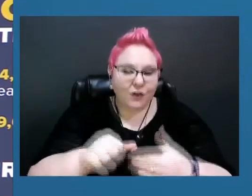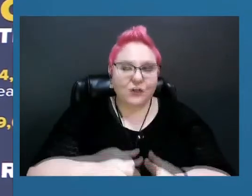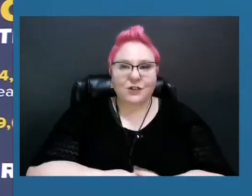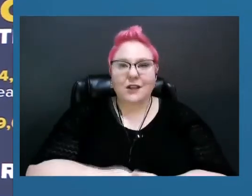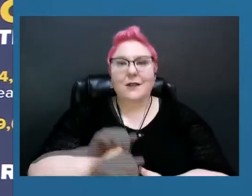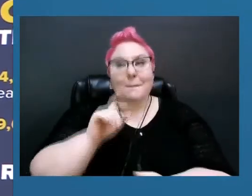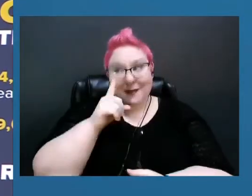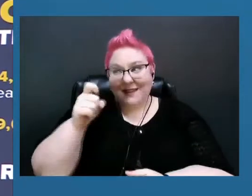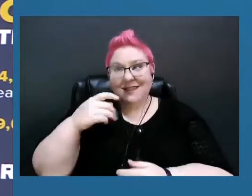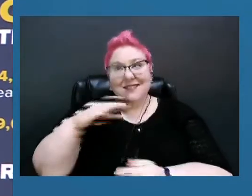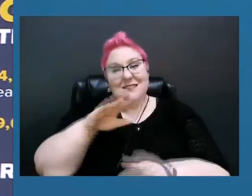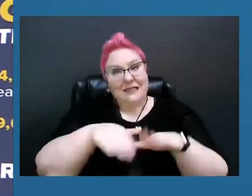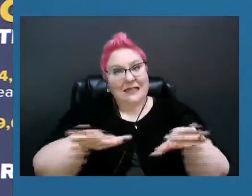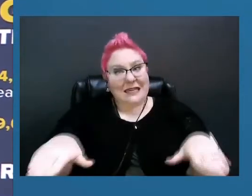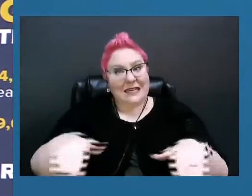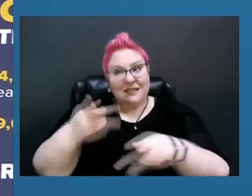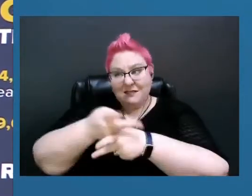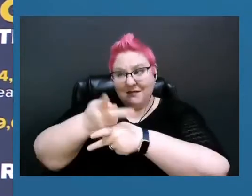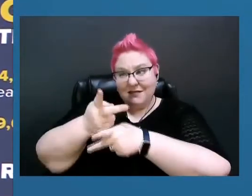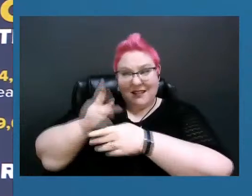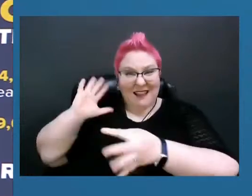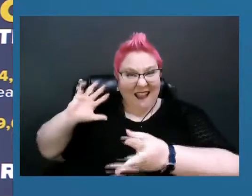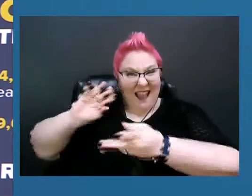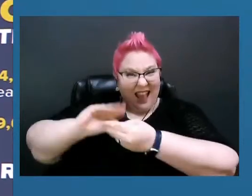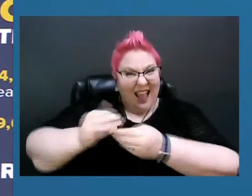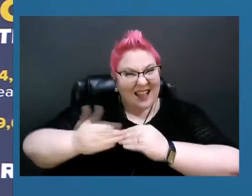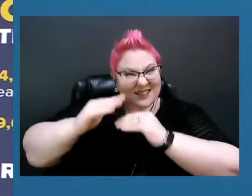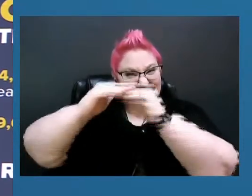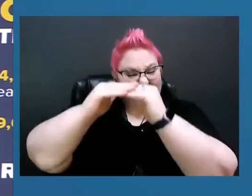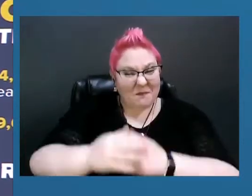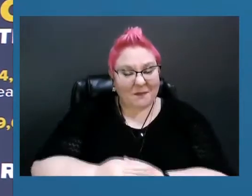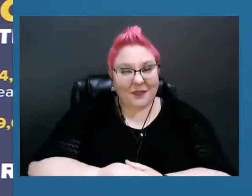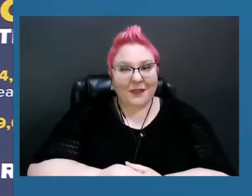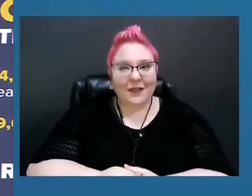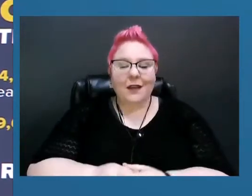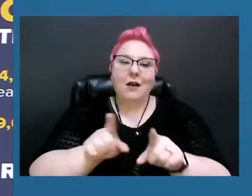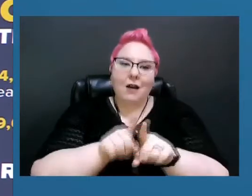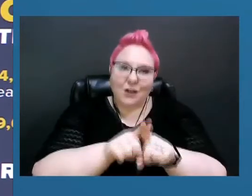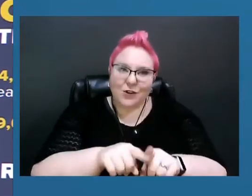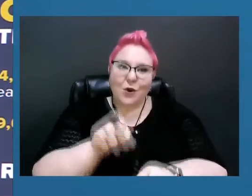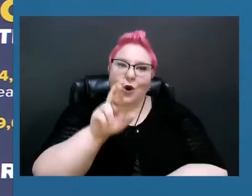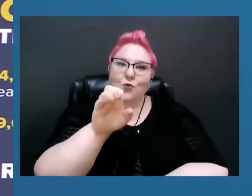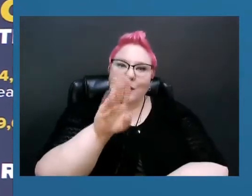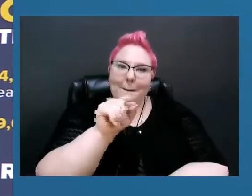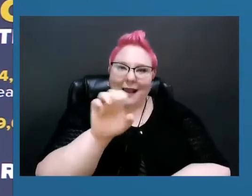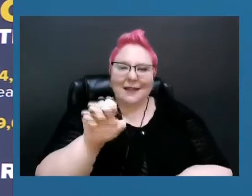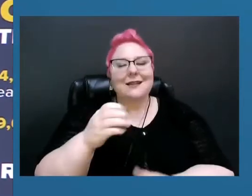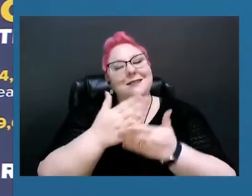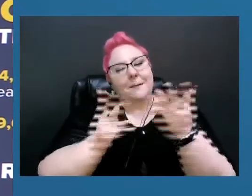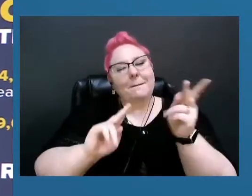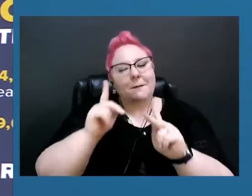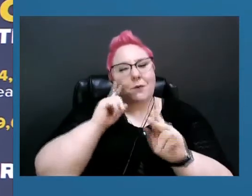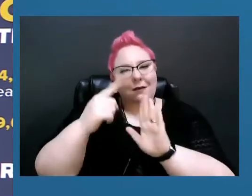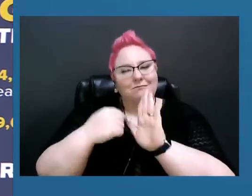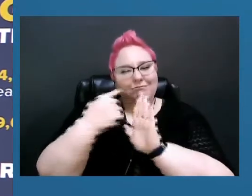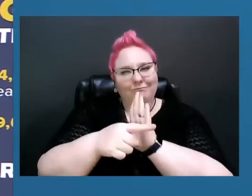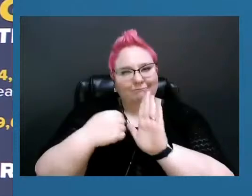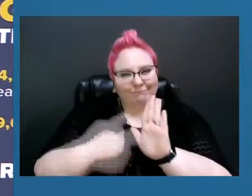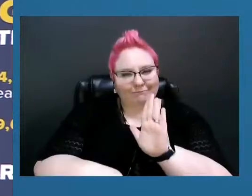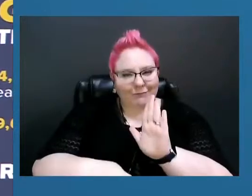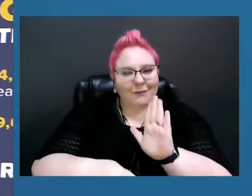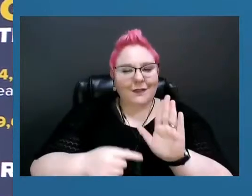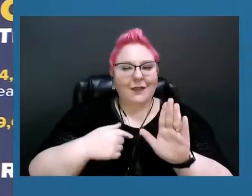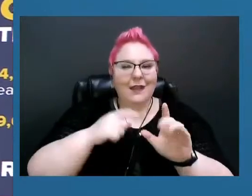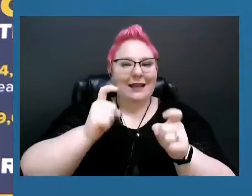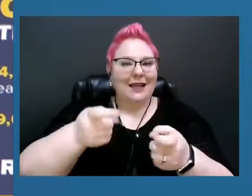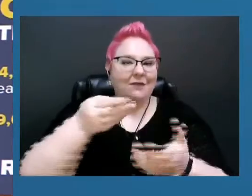adds up. And our inflation rebate. What is that? I'm going to tell you this because some people criticize this. People criticized us giving money